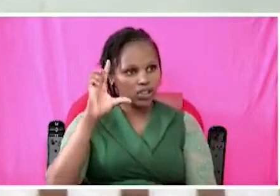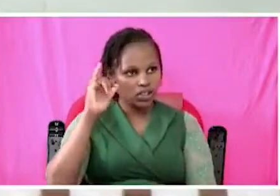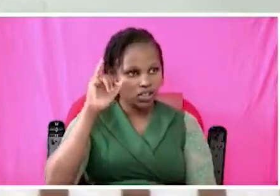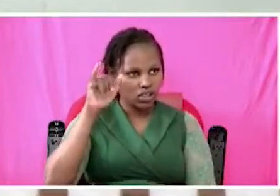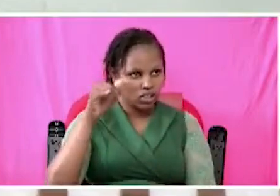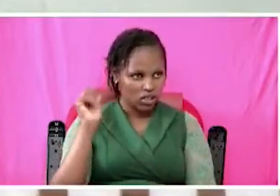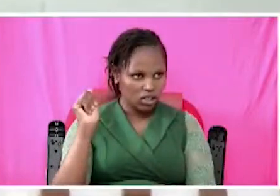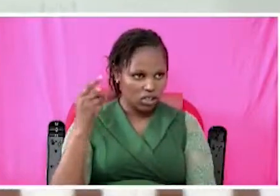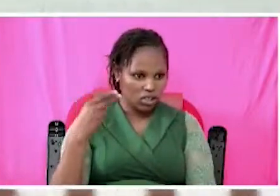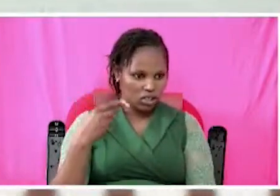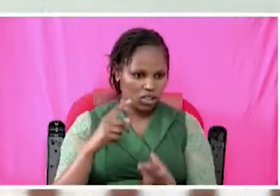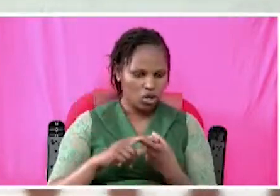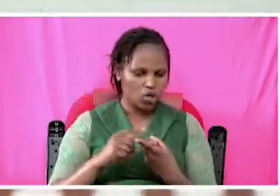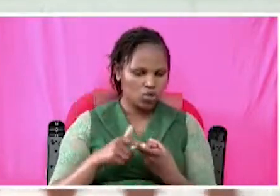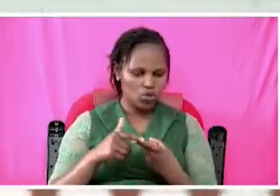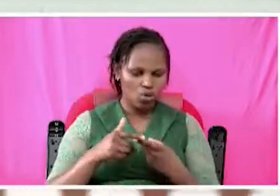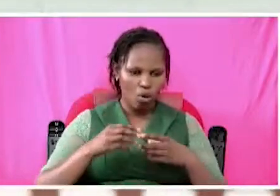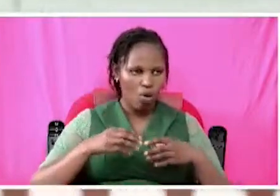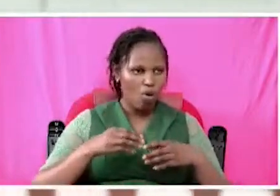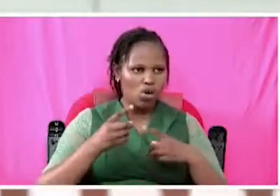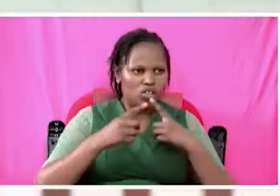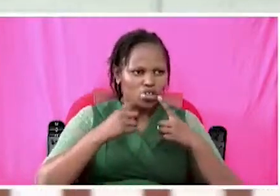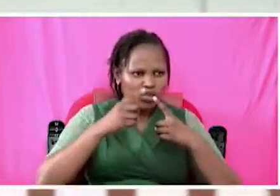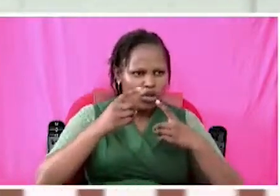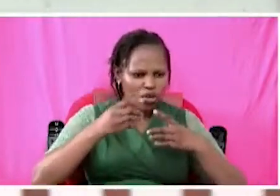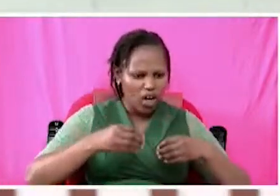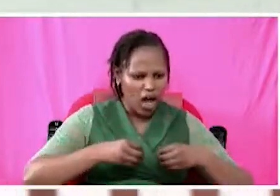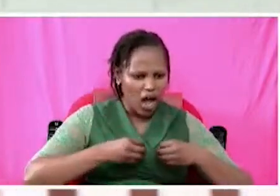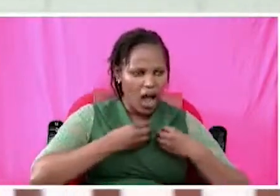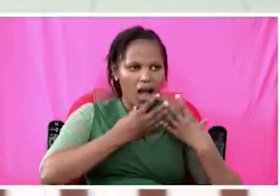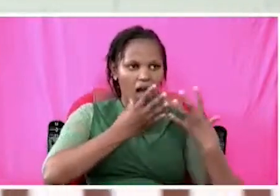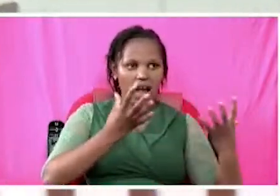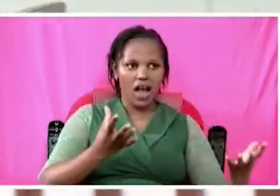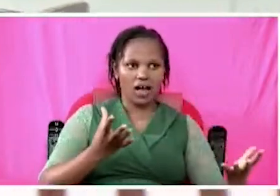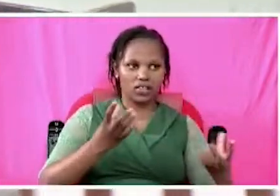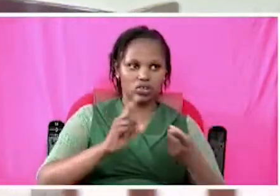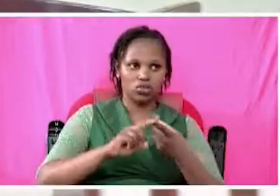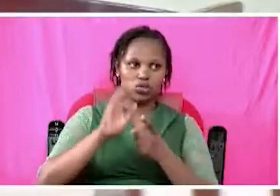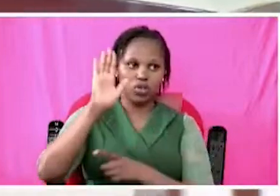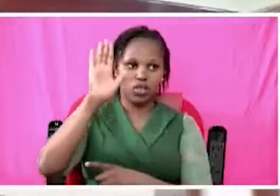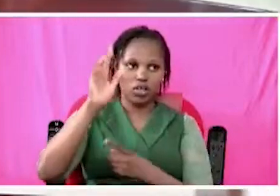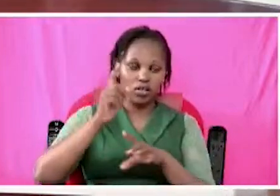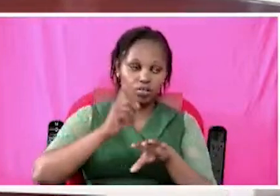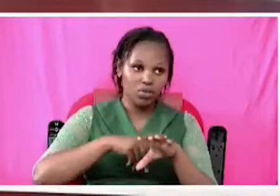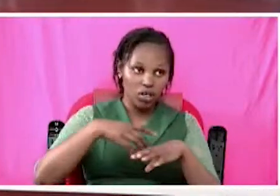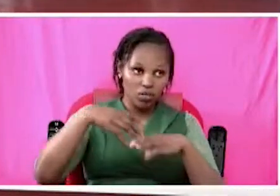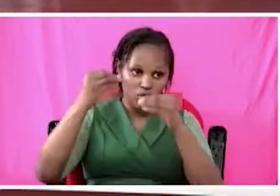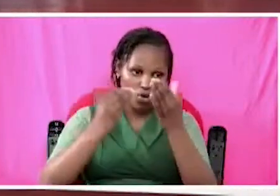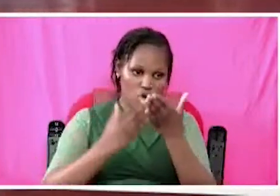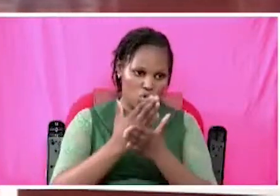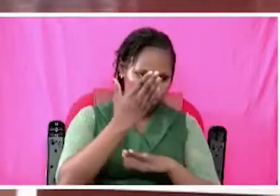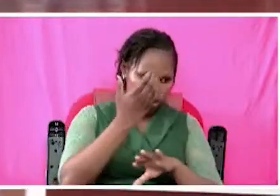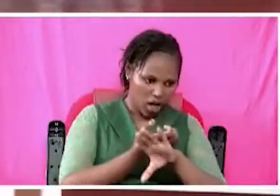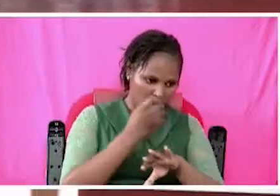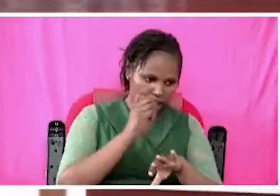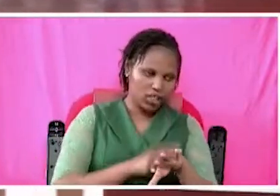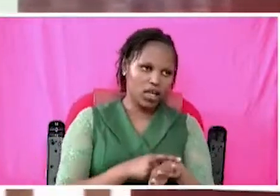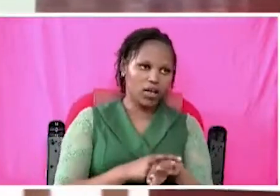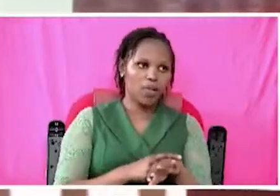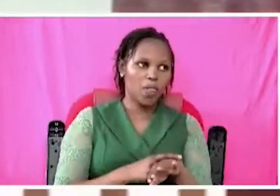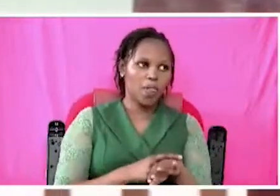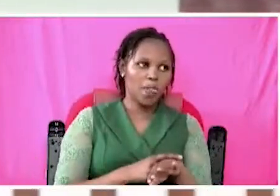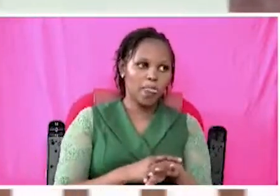his heart to him. I want to encourage us as we go through difficult times, whether it